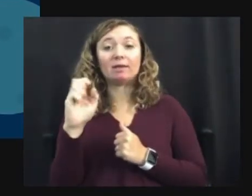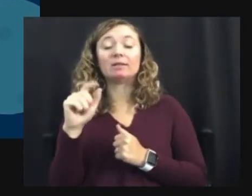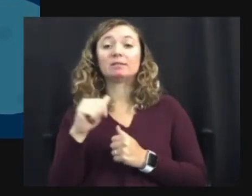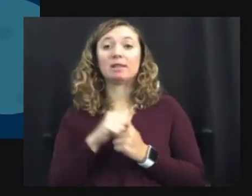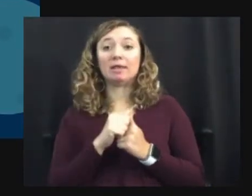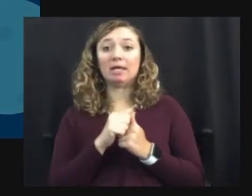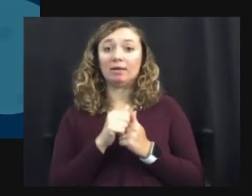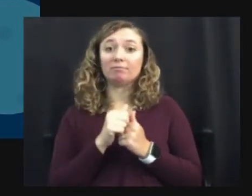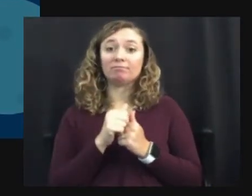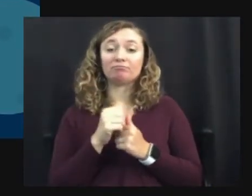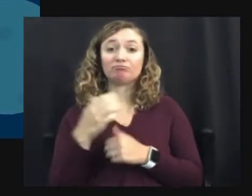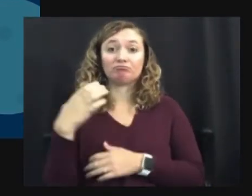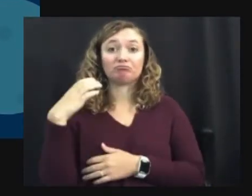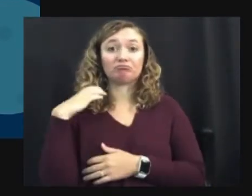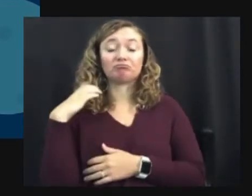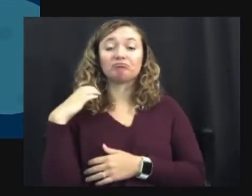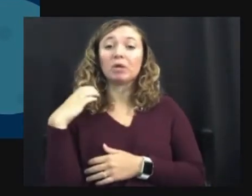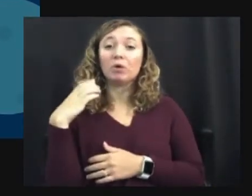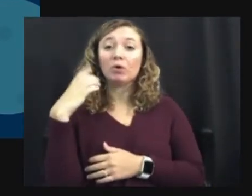Neuroclastic, a nonprofit